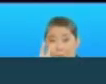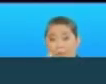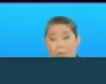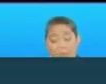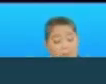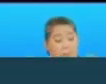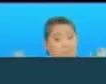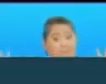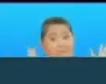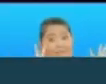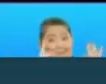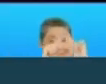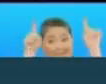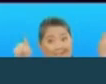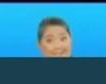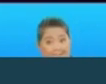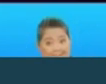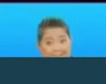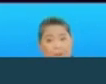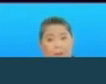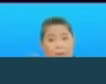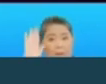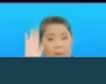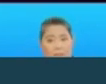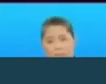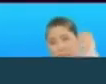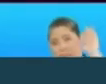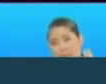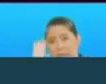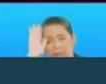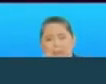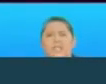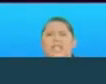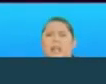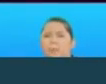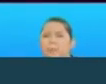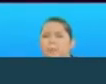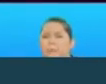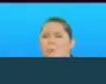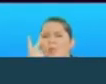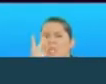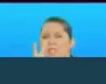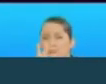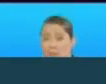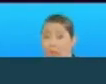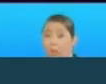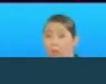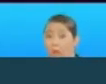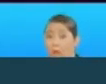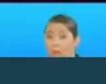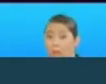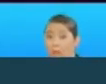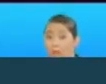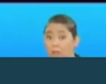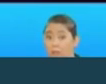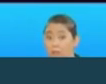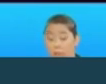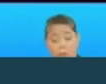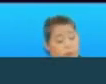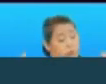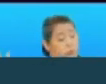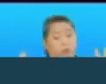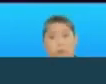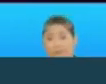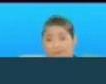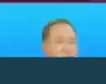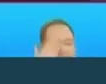open to engaging one another directly. He adds longer time limits on interpolations would also be welcome so candidates